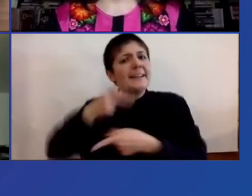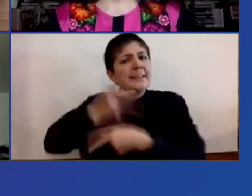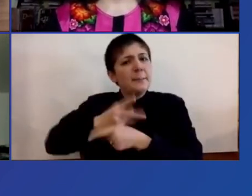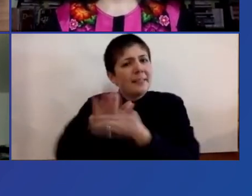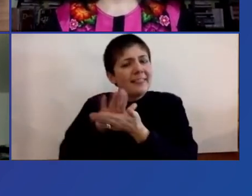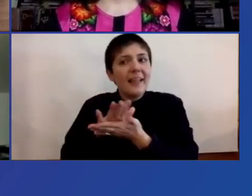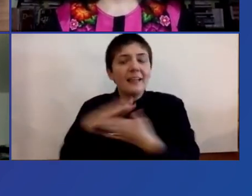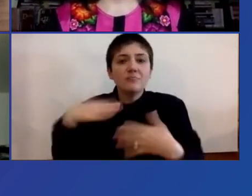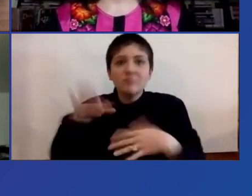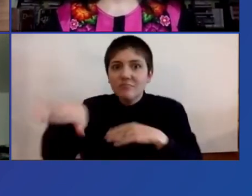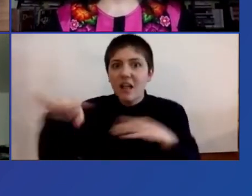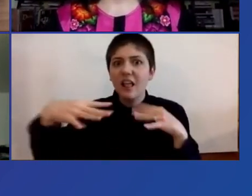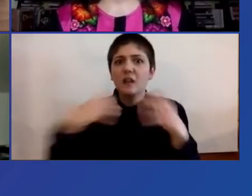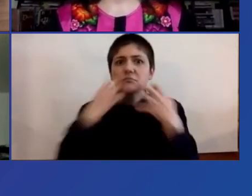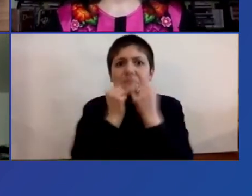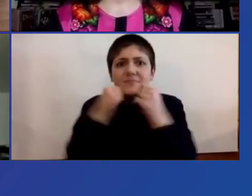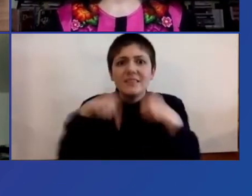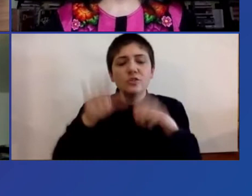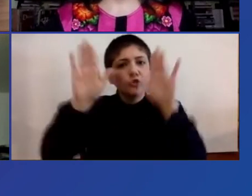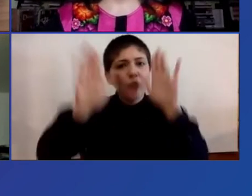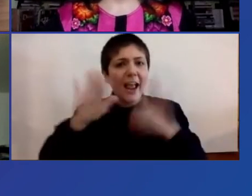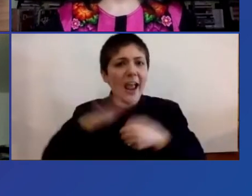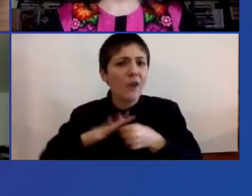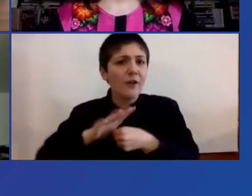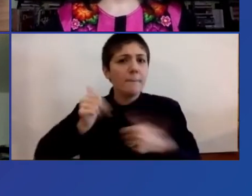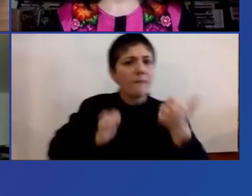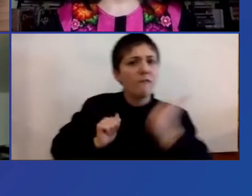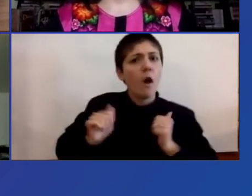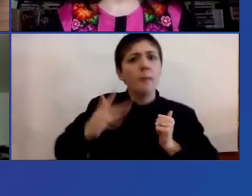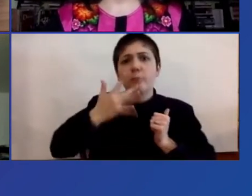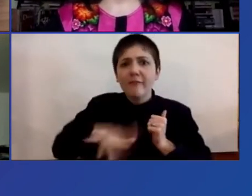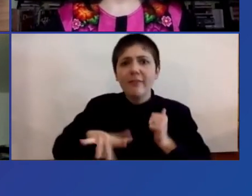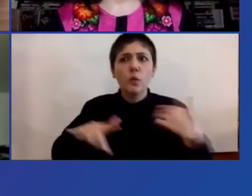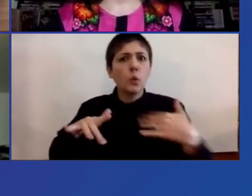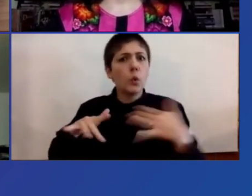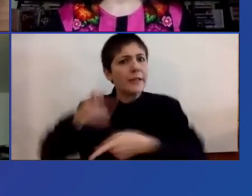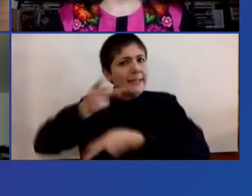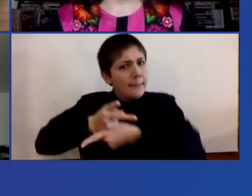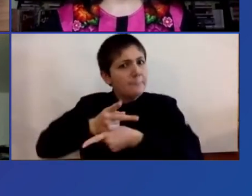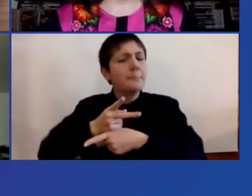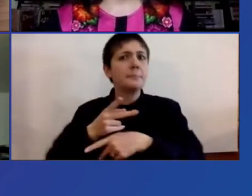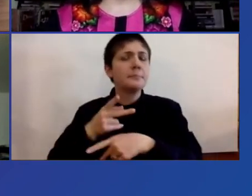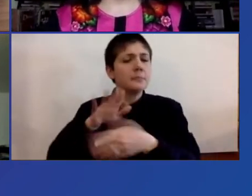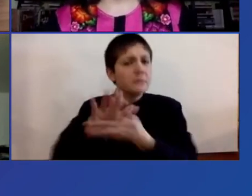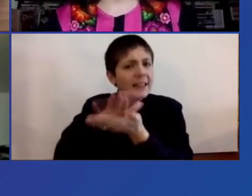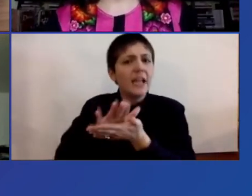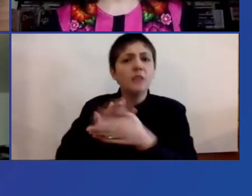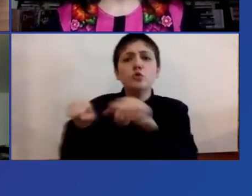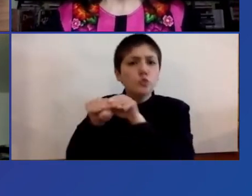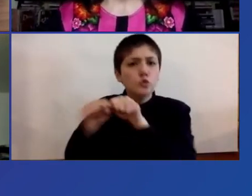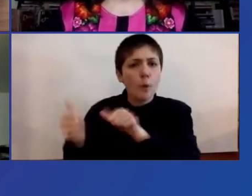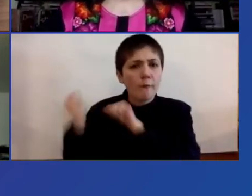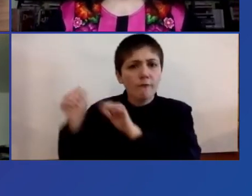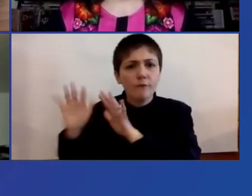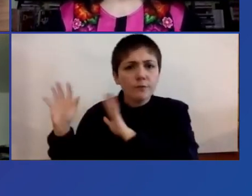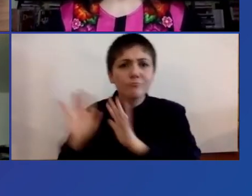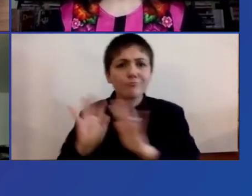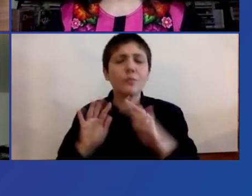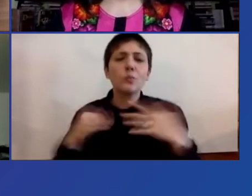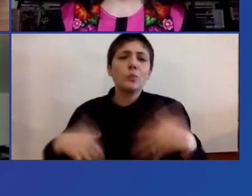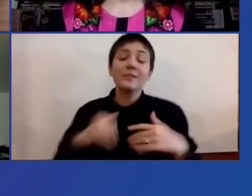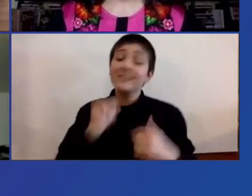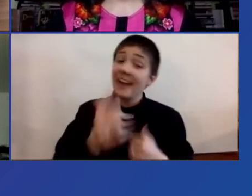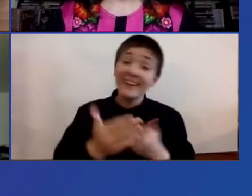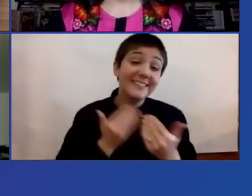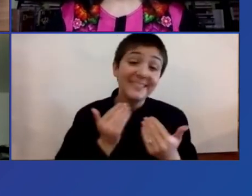to perform. But keep saying that it's not easy, and it's my confession.